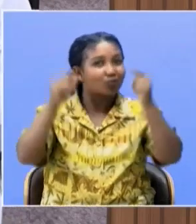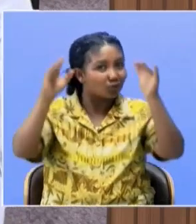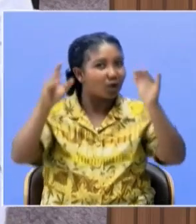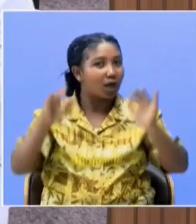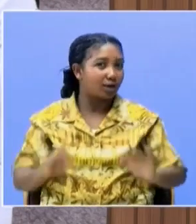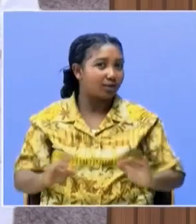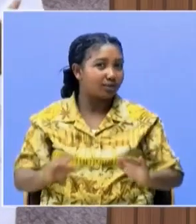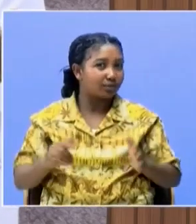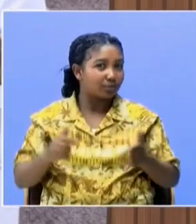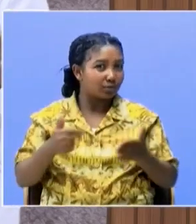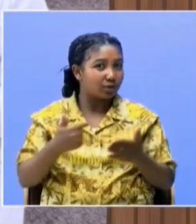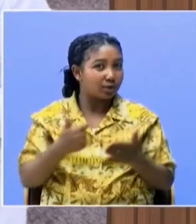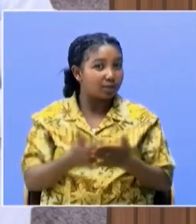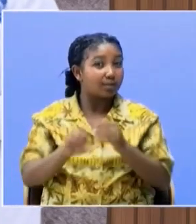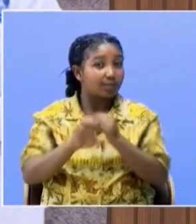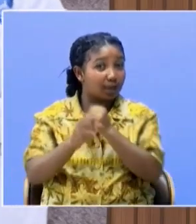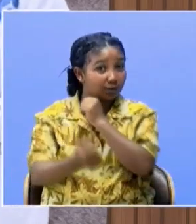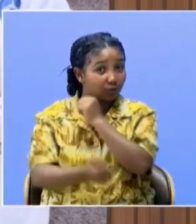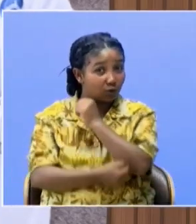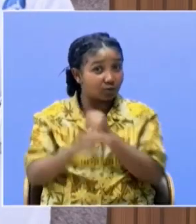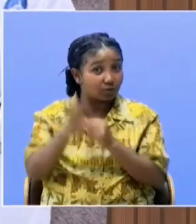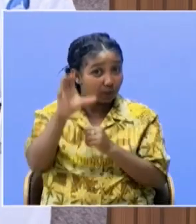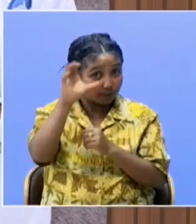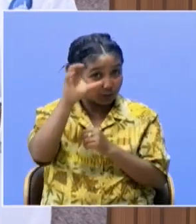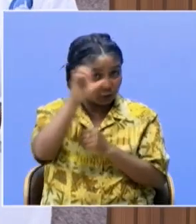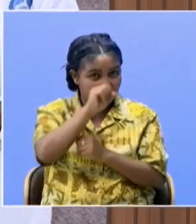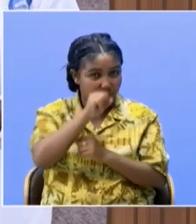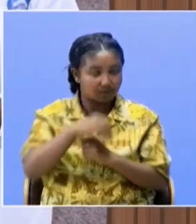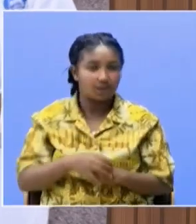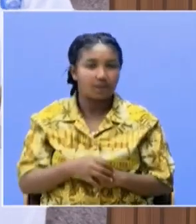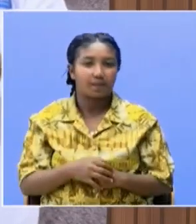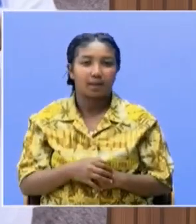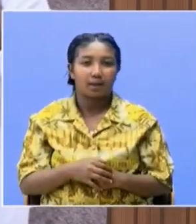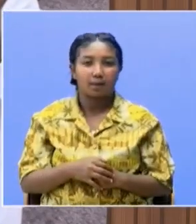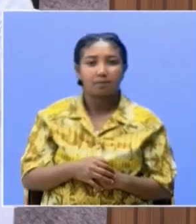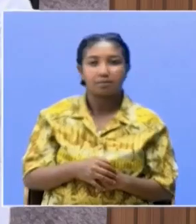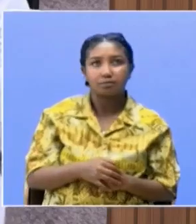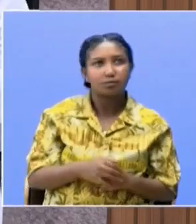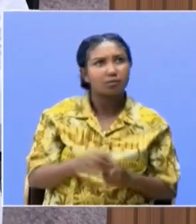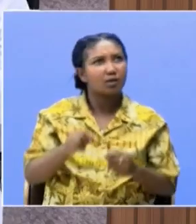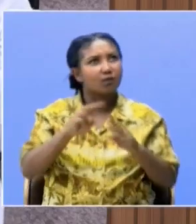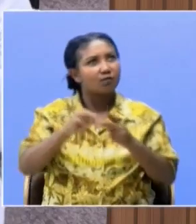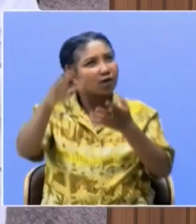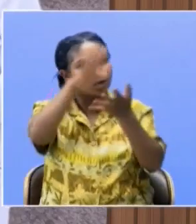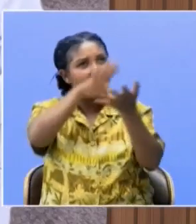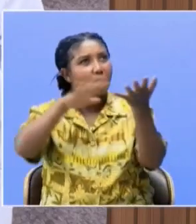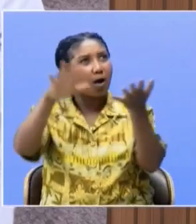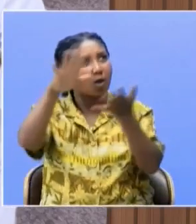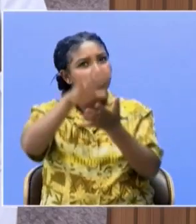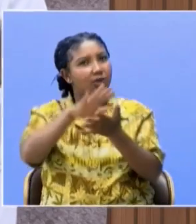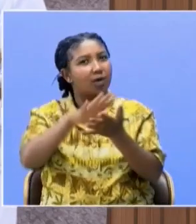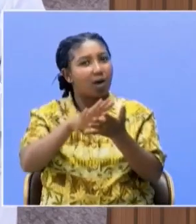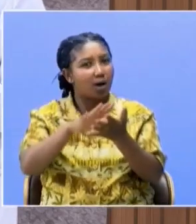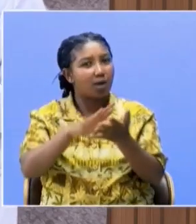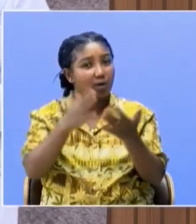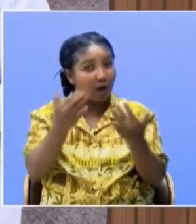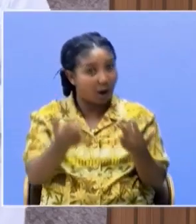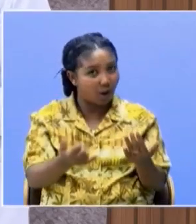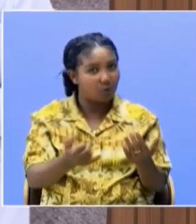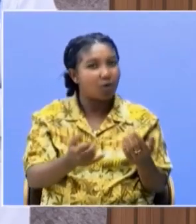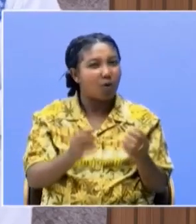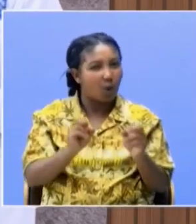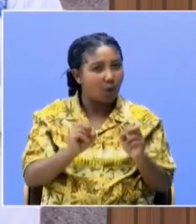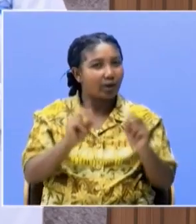That can be one base for our prediction, yes? It's very cloudy. It is very cloudy now.